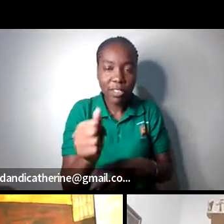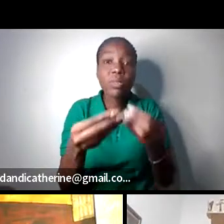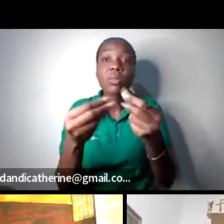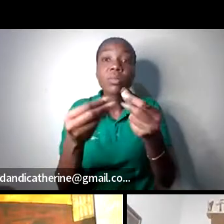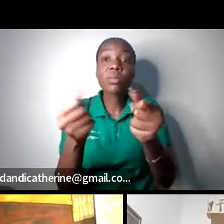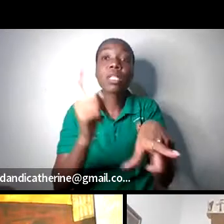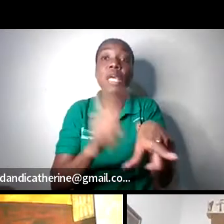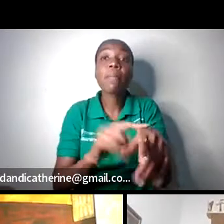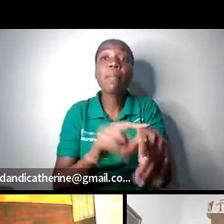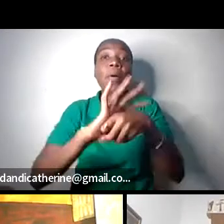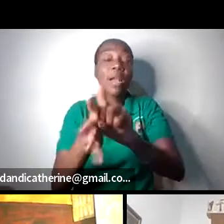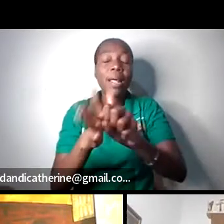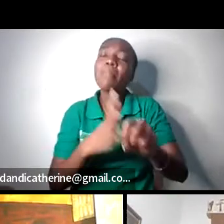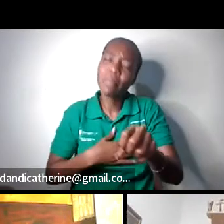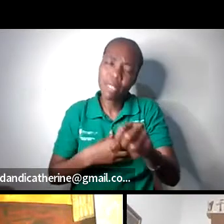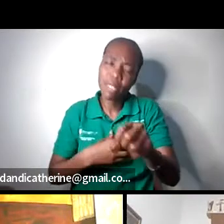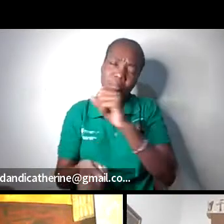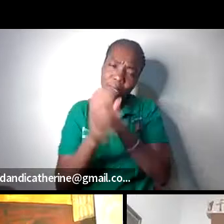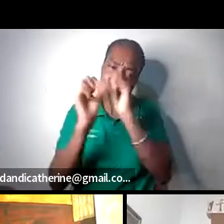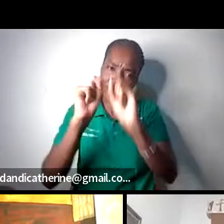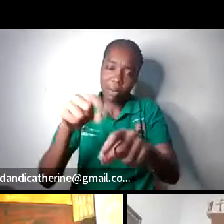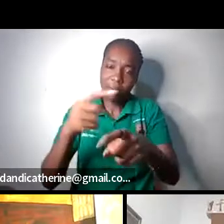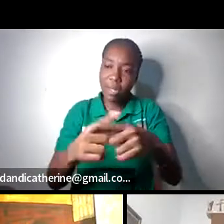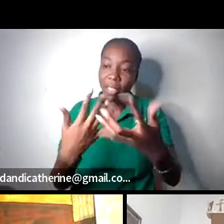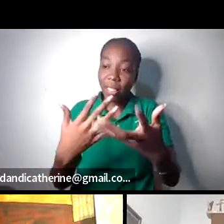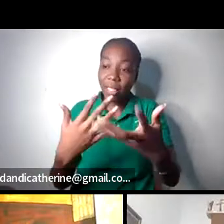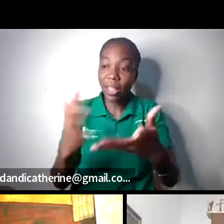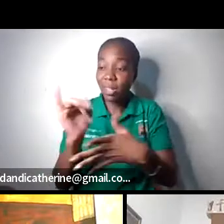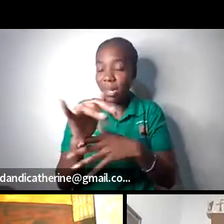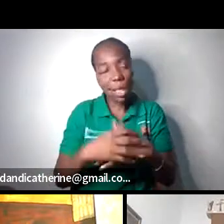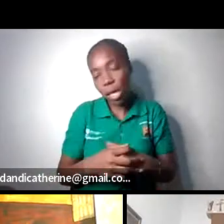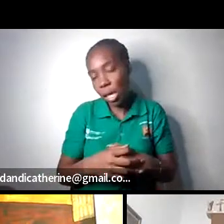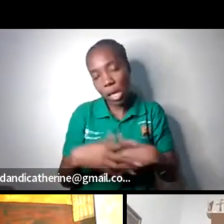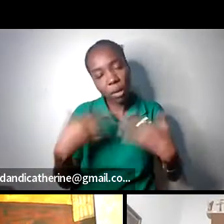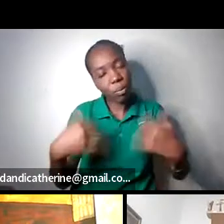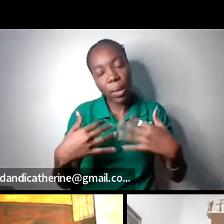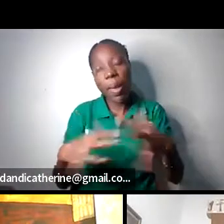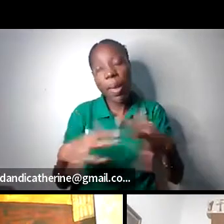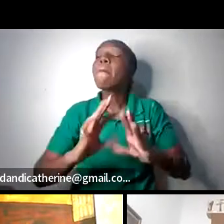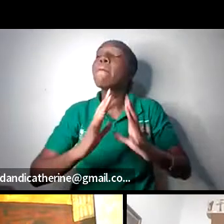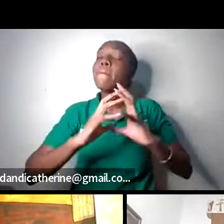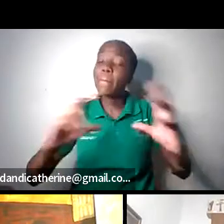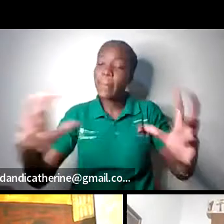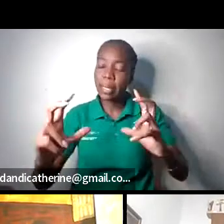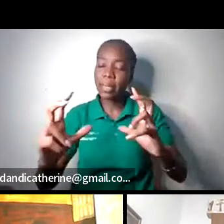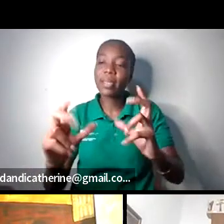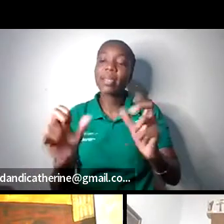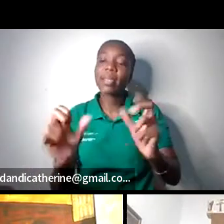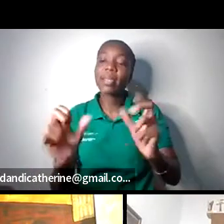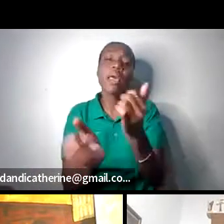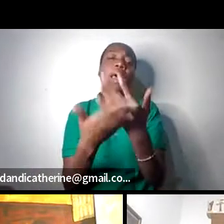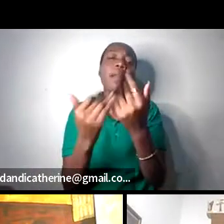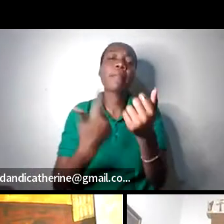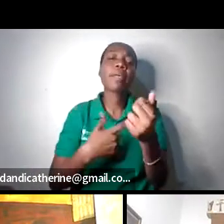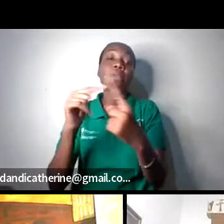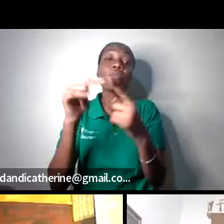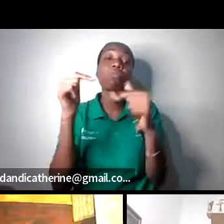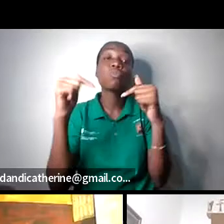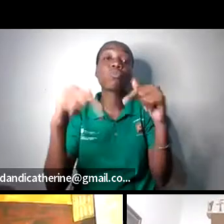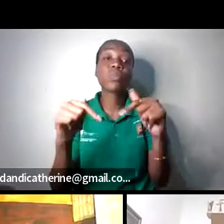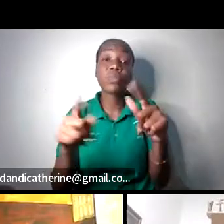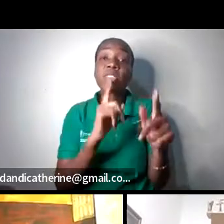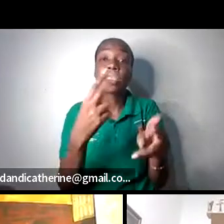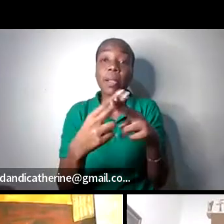some mention into that because those things are really big and pertinent into where we are here today. As you all can see, my name is